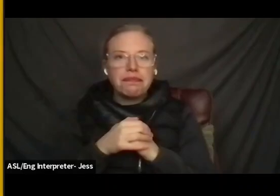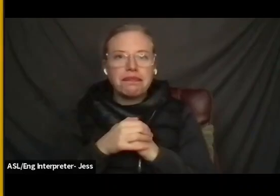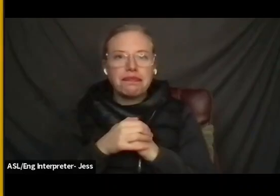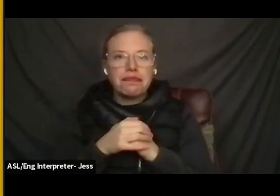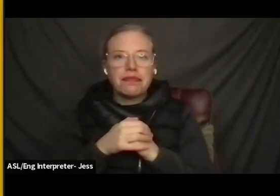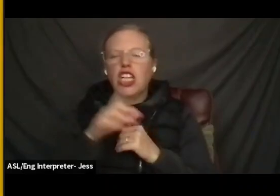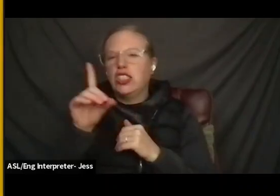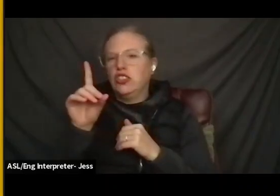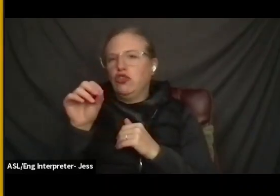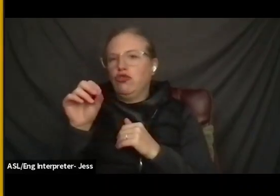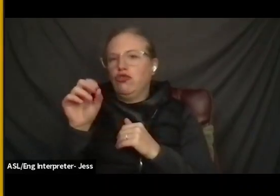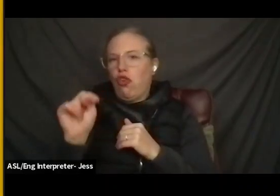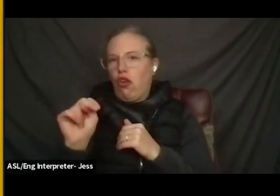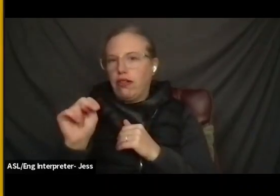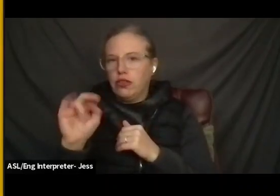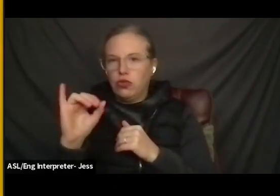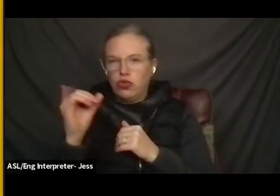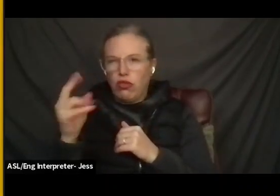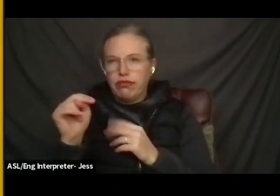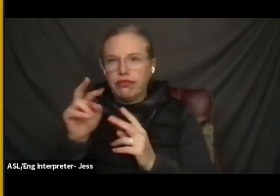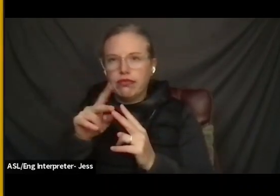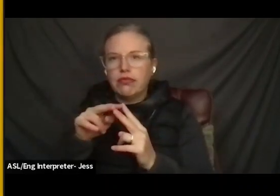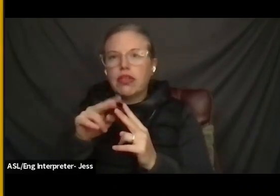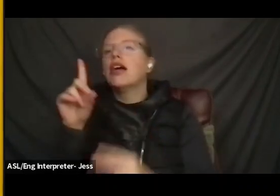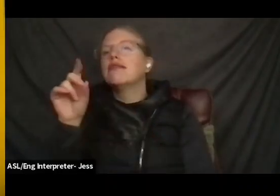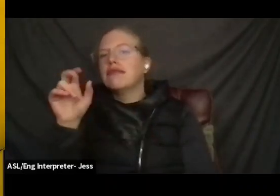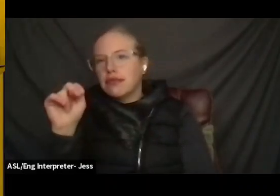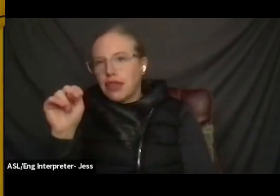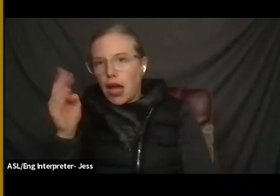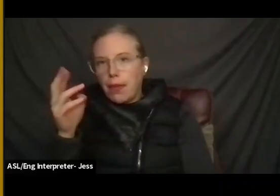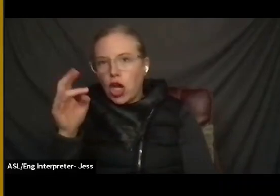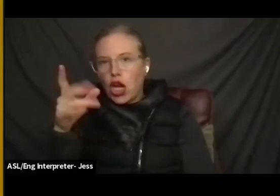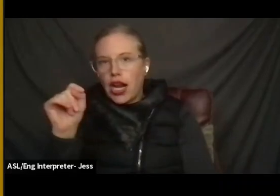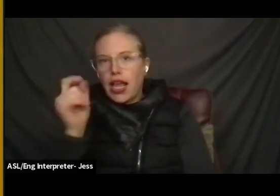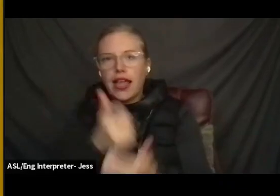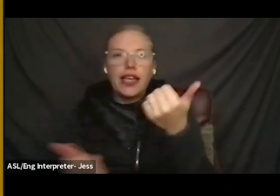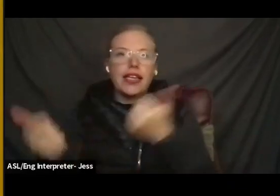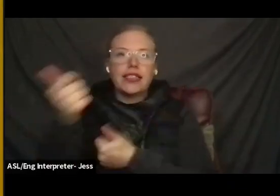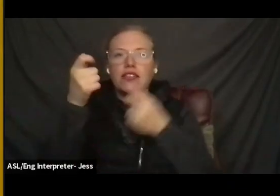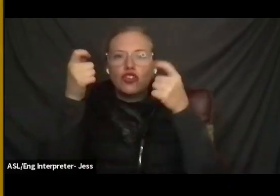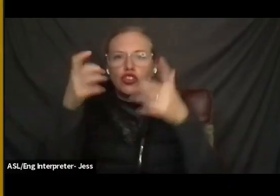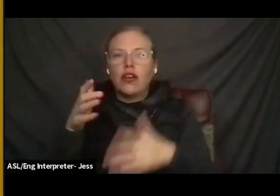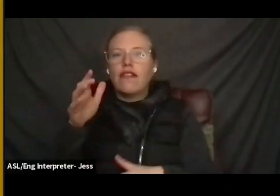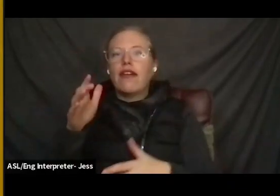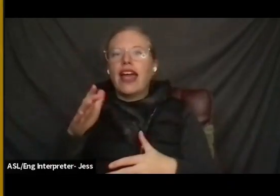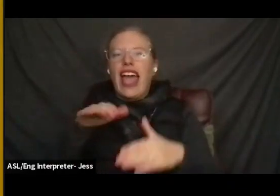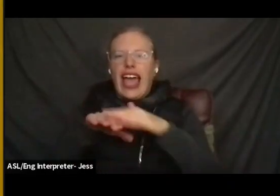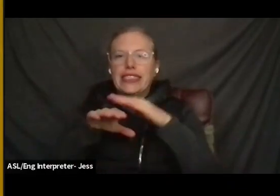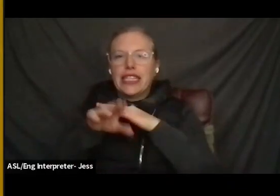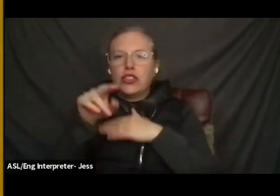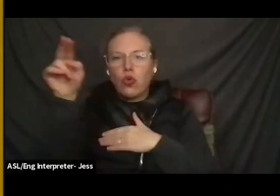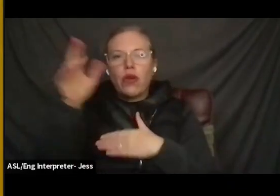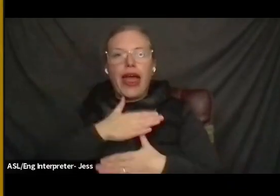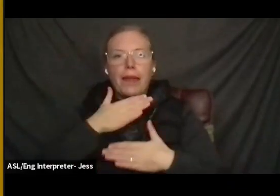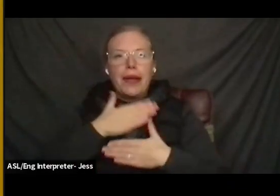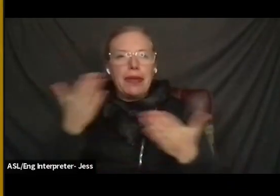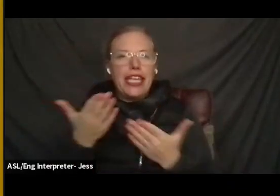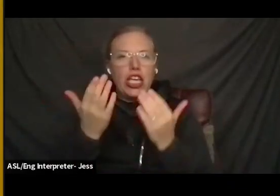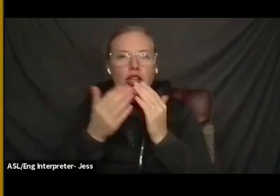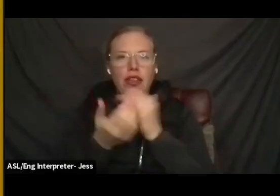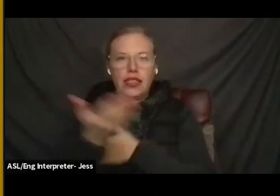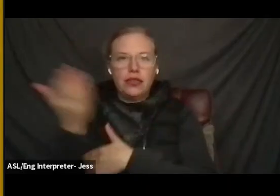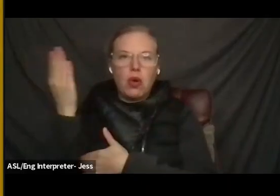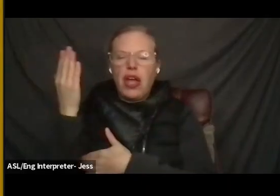Good morning, everybody. My name is Don Burnett. I'm the Executive Director of Access North. Happy to be here with you this morning. A little bit